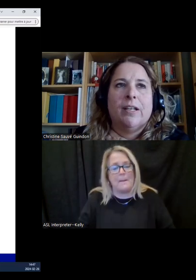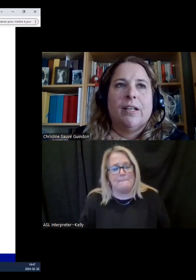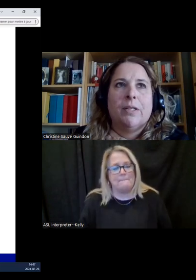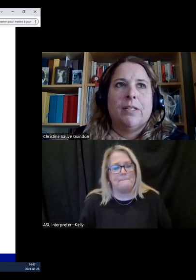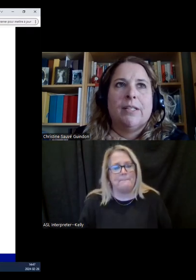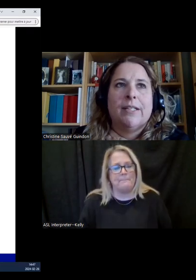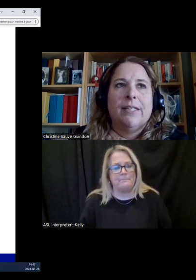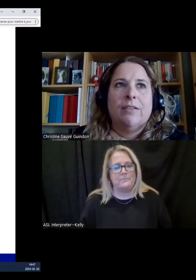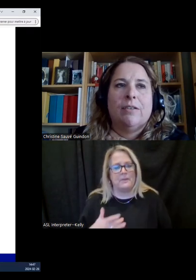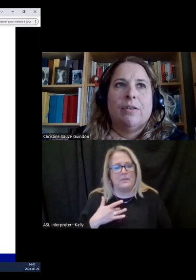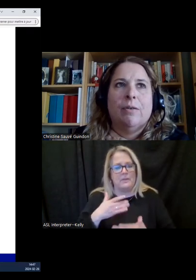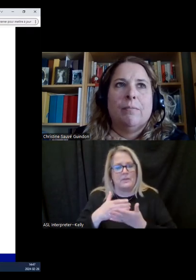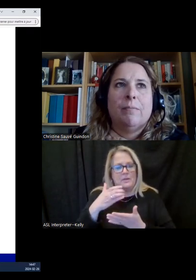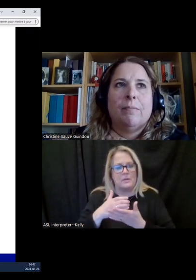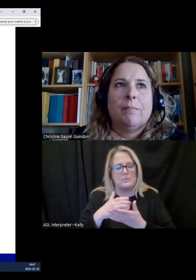cups on his teeth also.